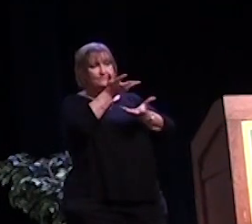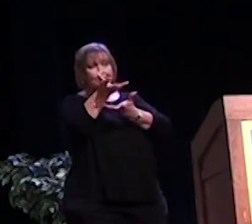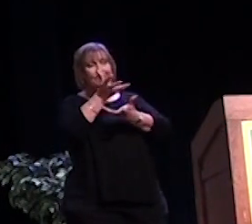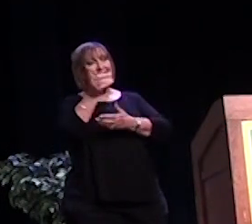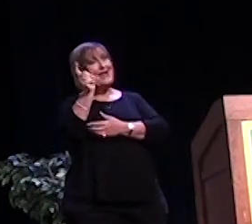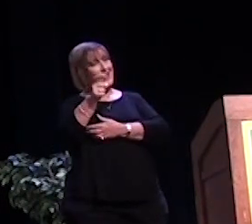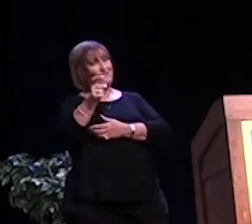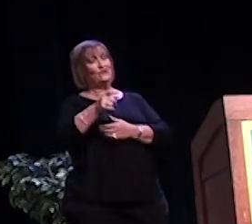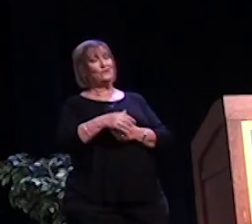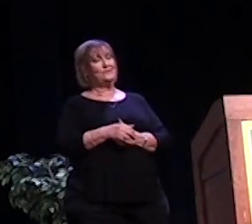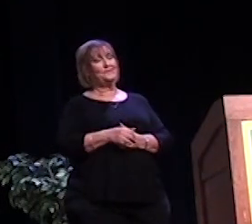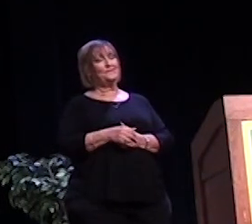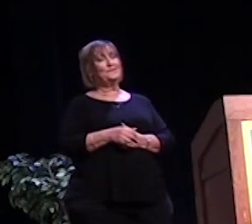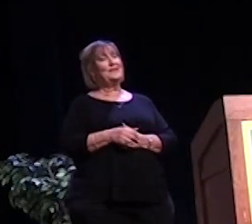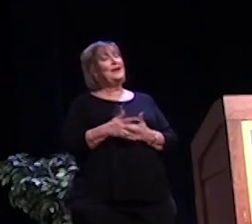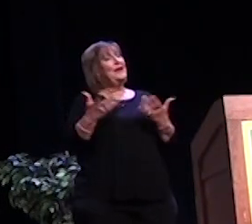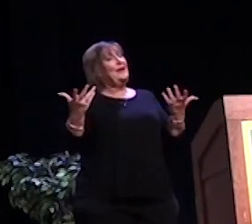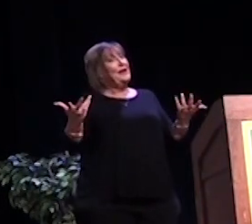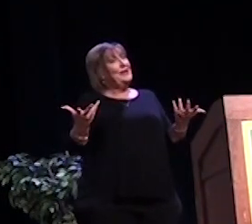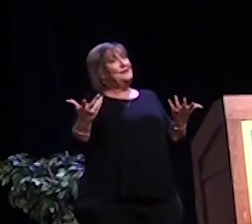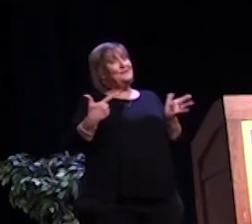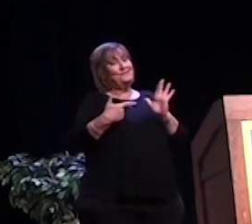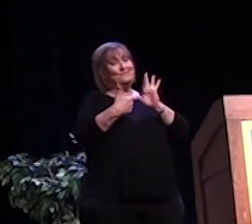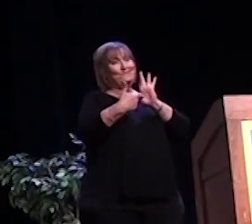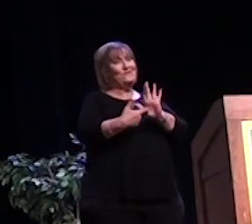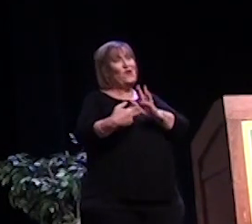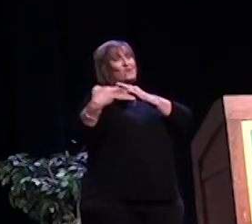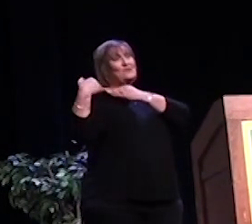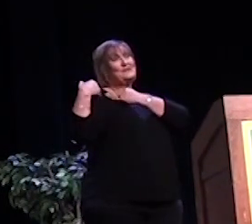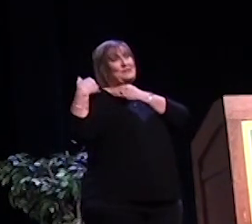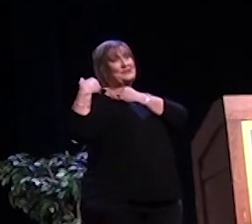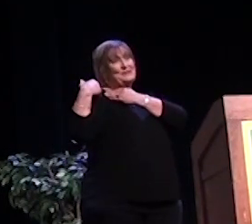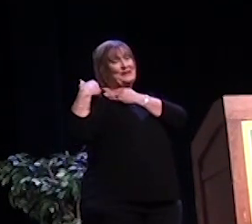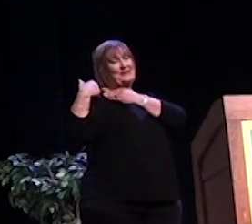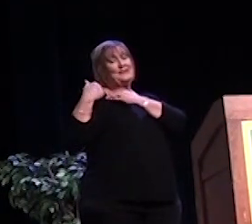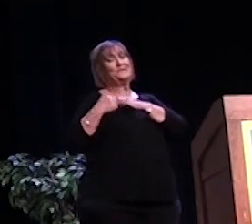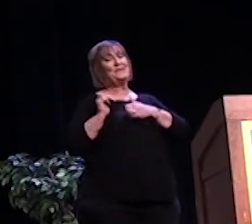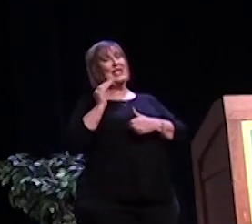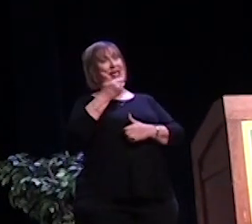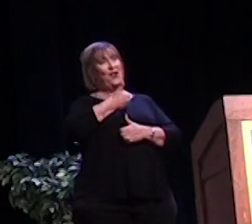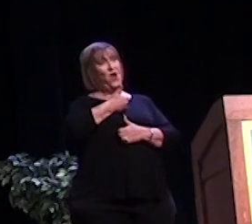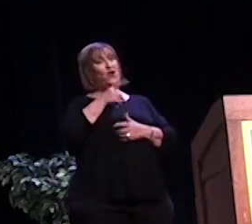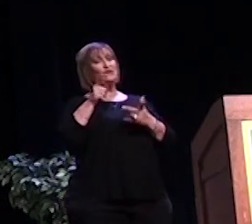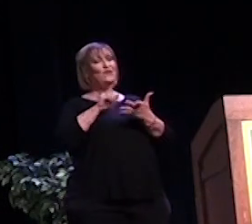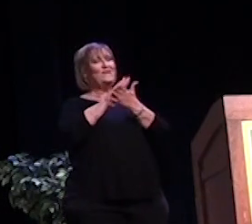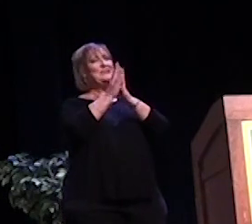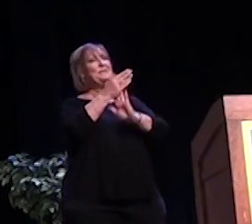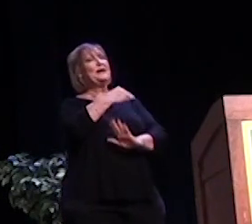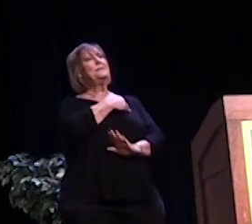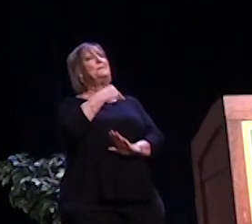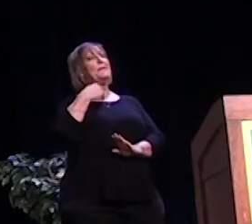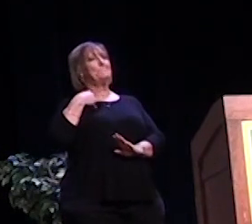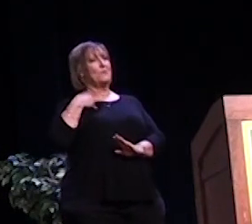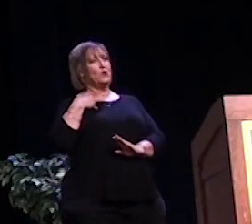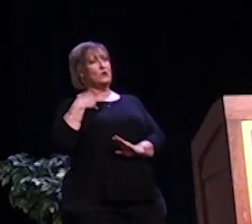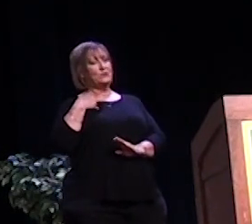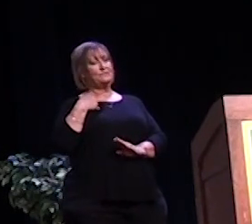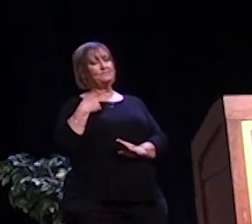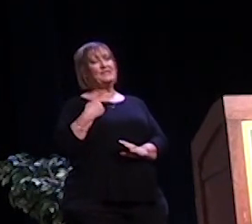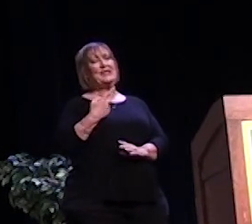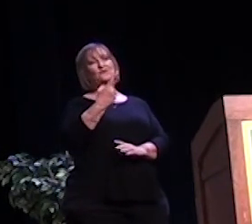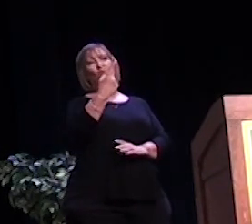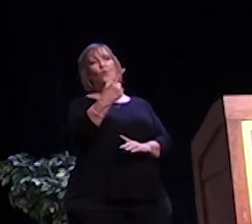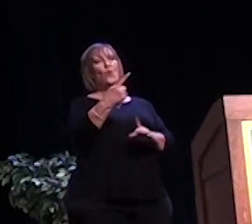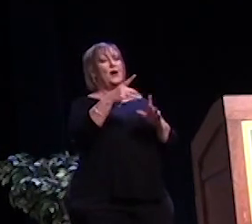also understanding that takes responsibility. In a co-op model, they have to become a member, and that member is their